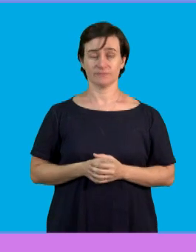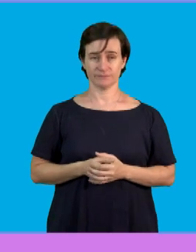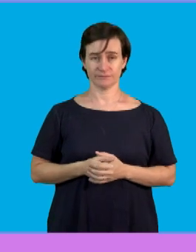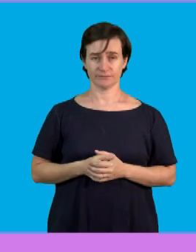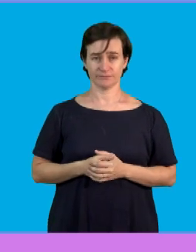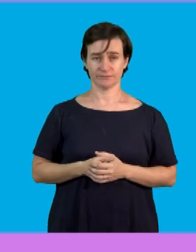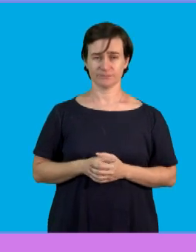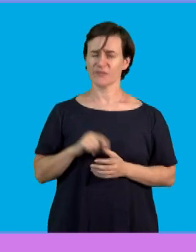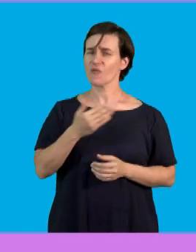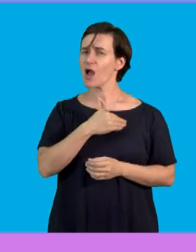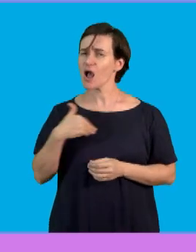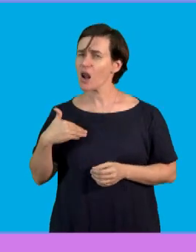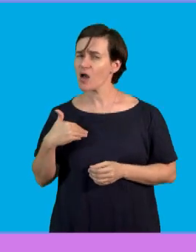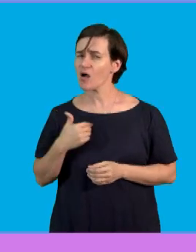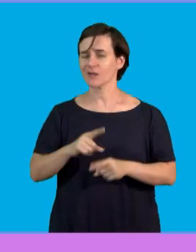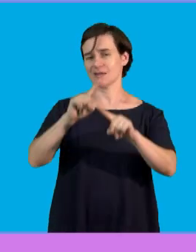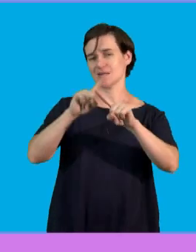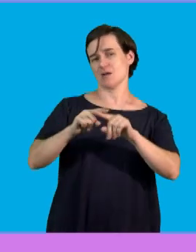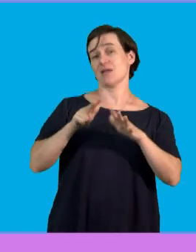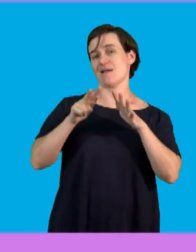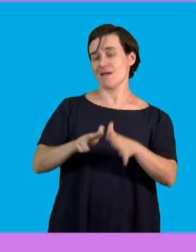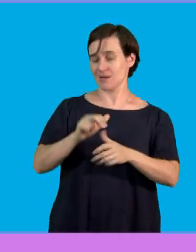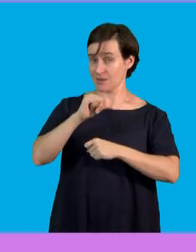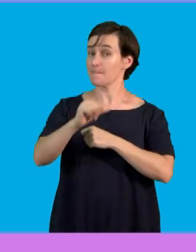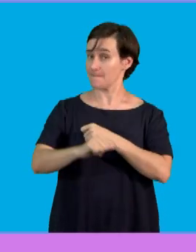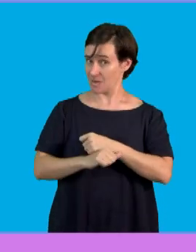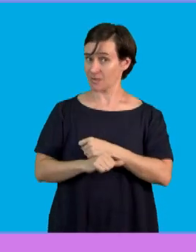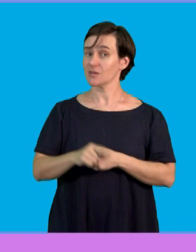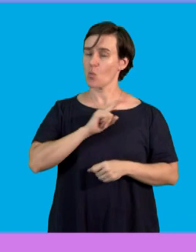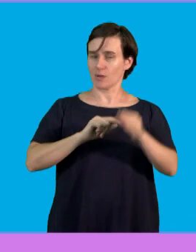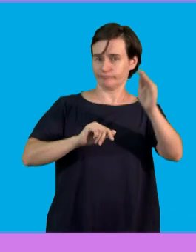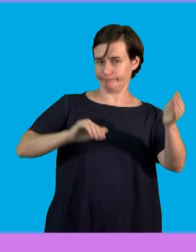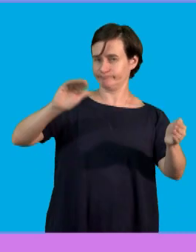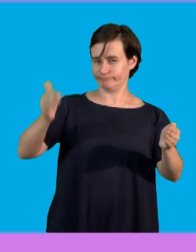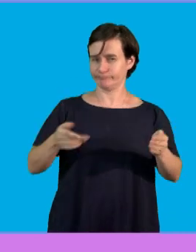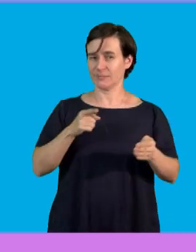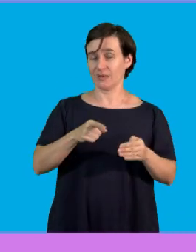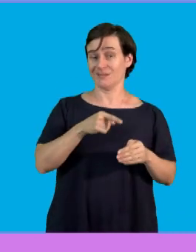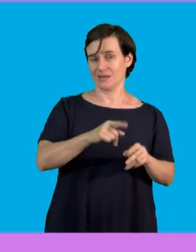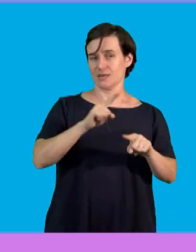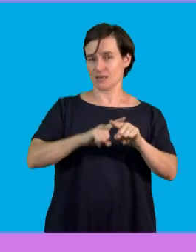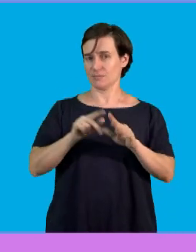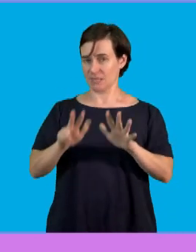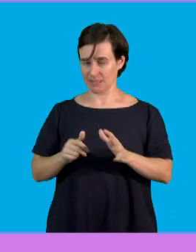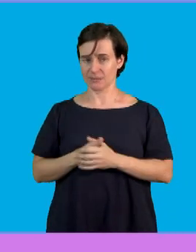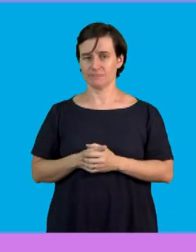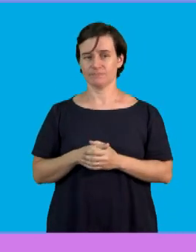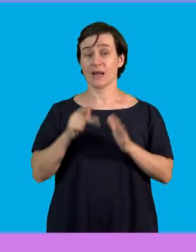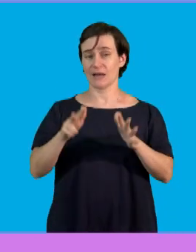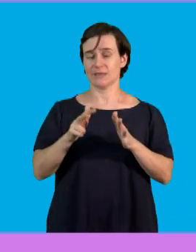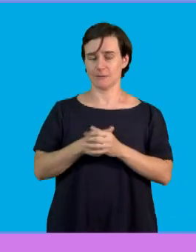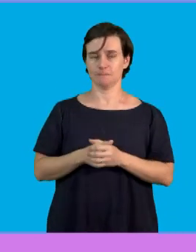1,875. For how long? For 18 months. So that's why we say multiply by 8. Thereafter, we say